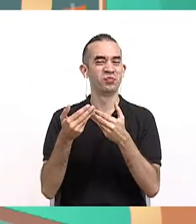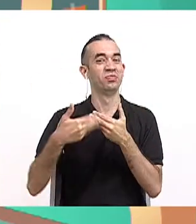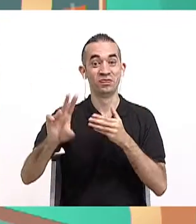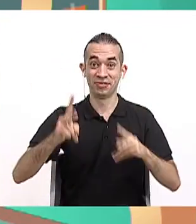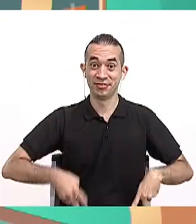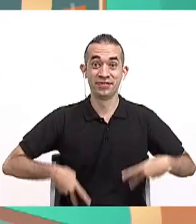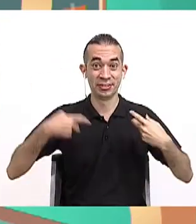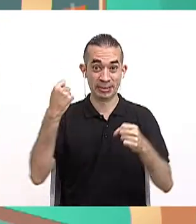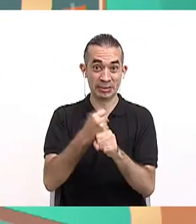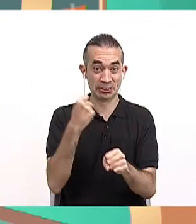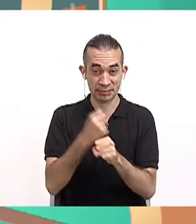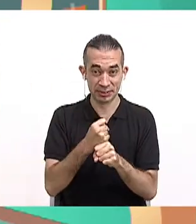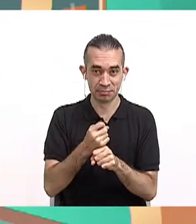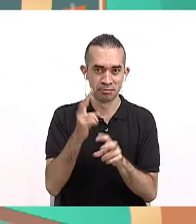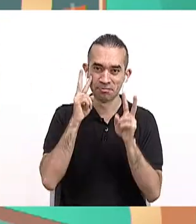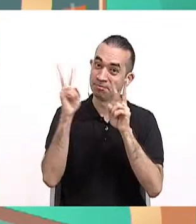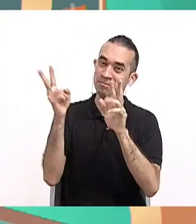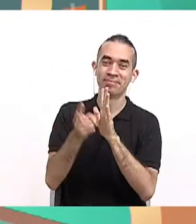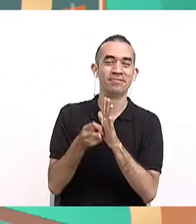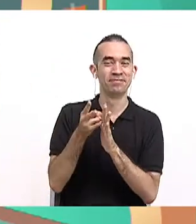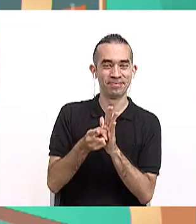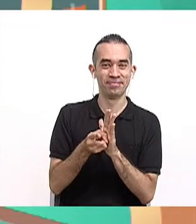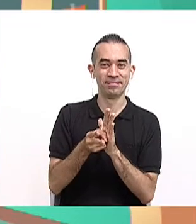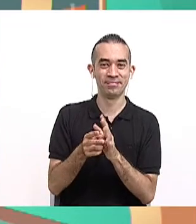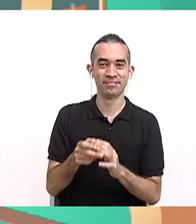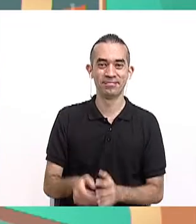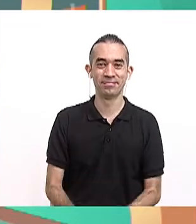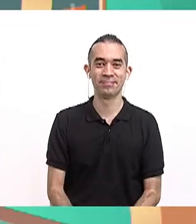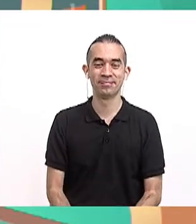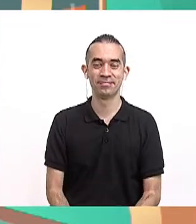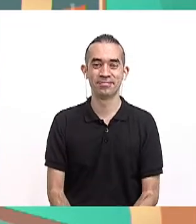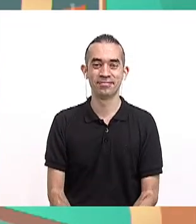life. So let's watch Paola's video.